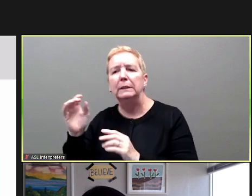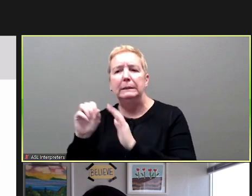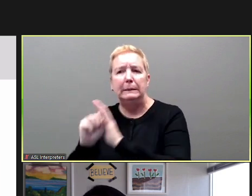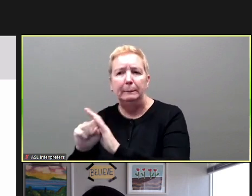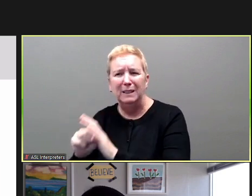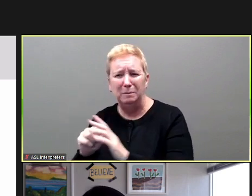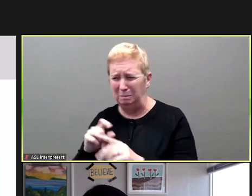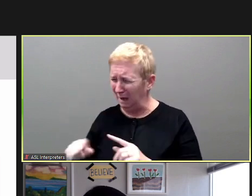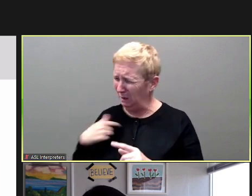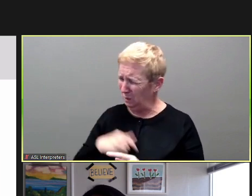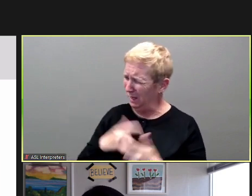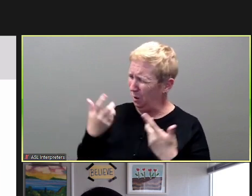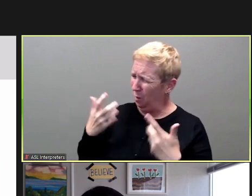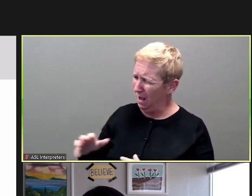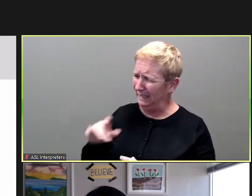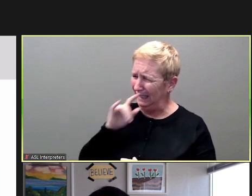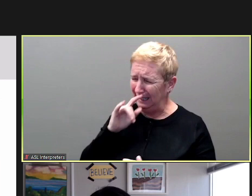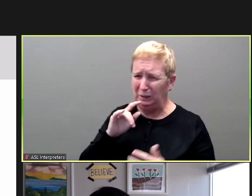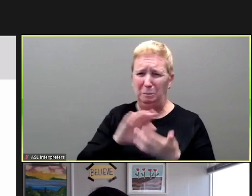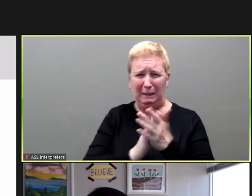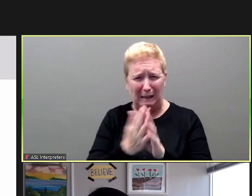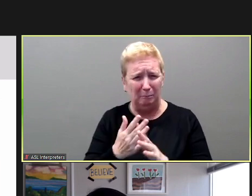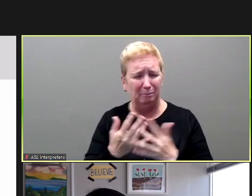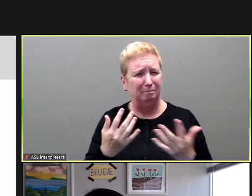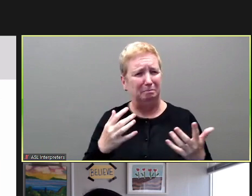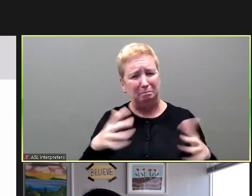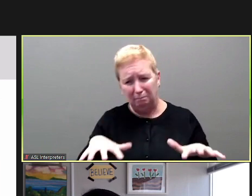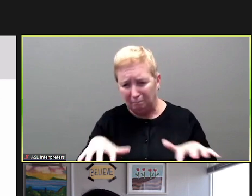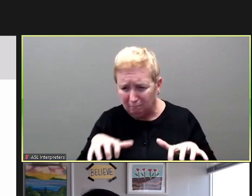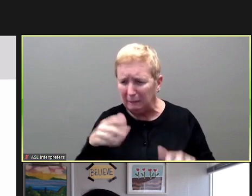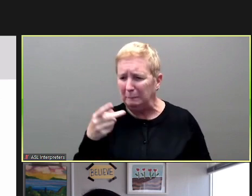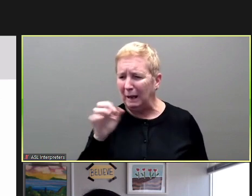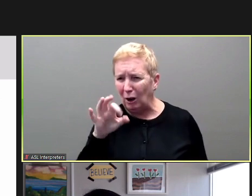for a disease that we can actually prevent. Next slide.